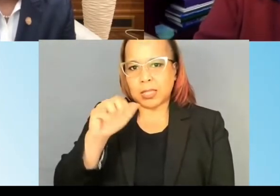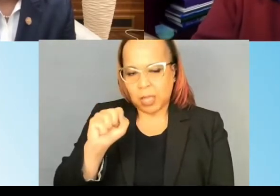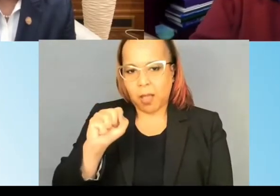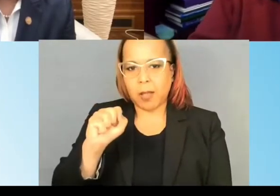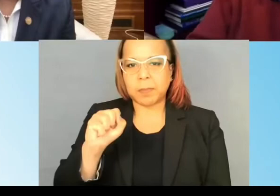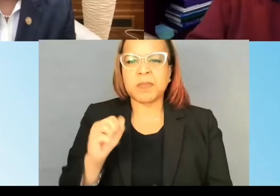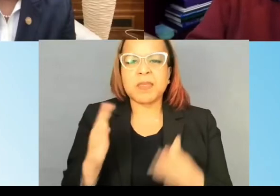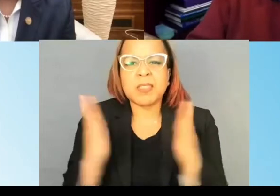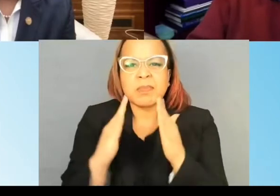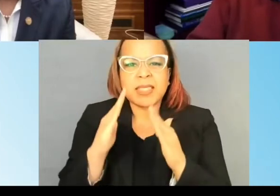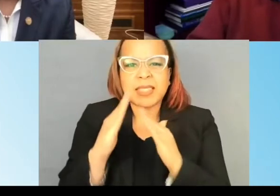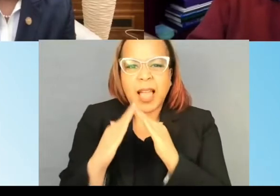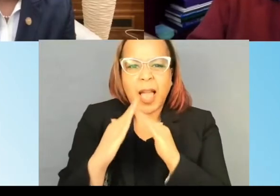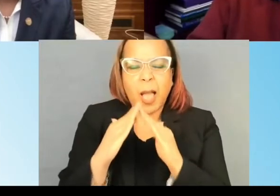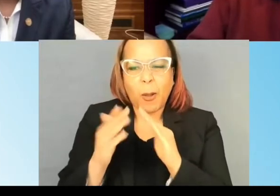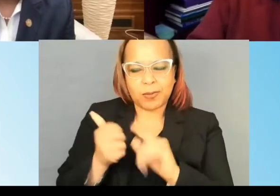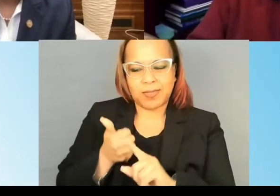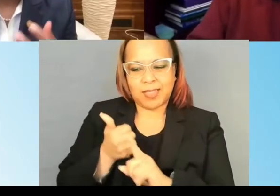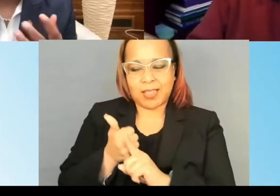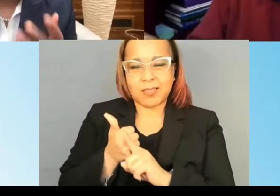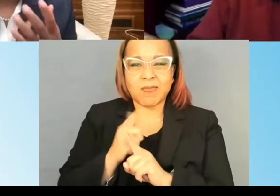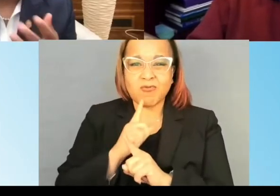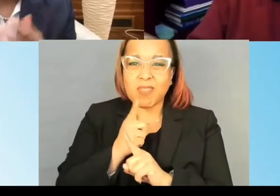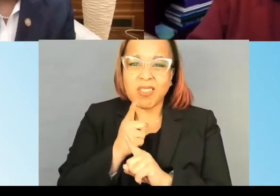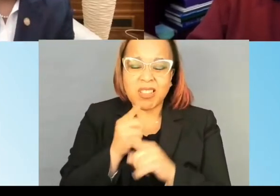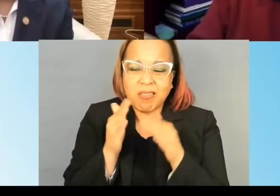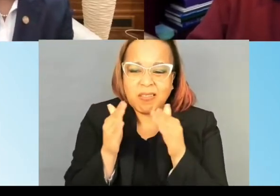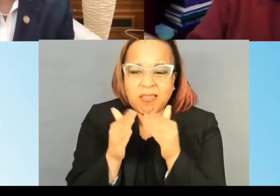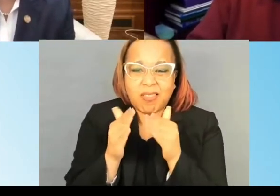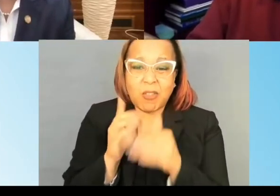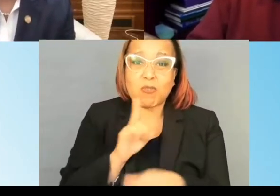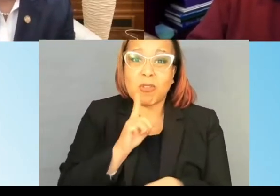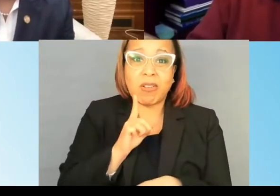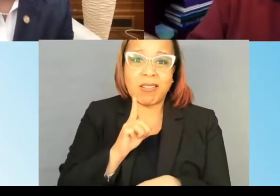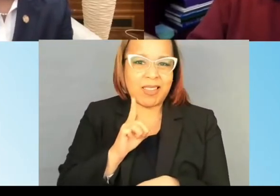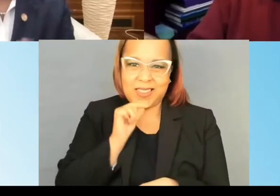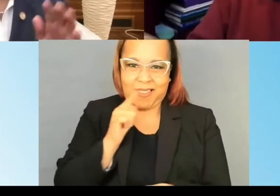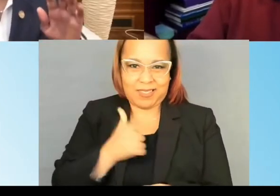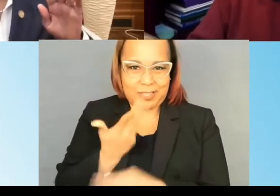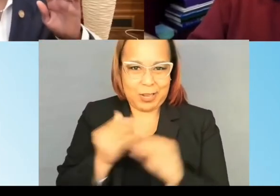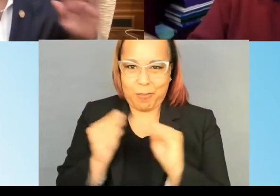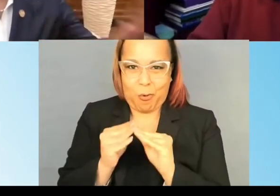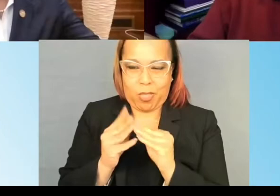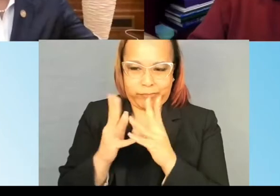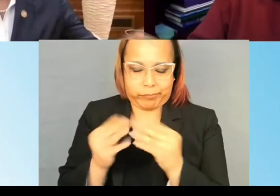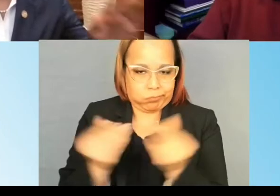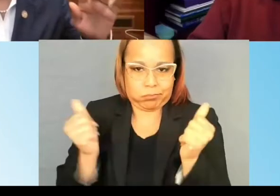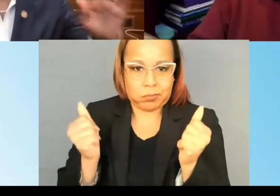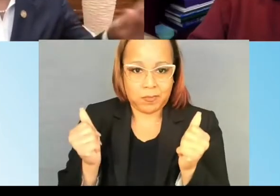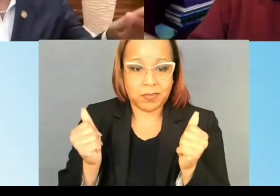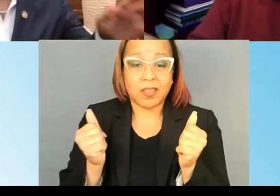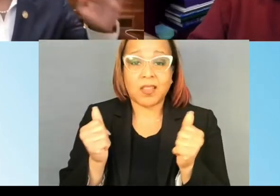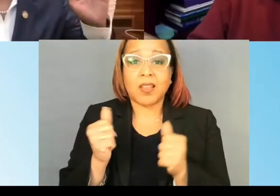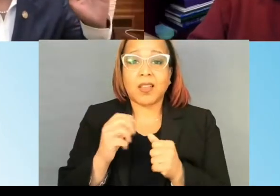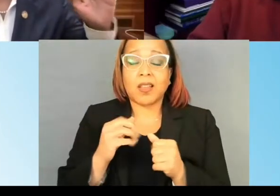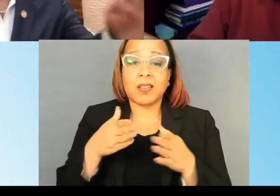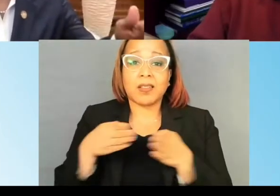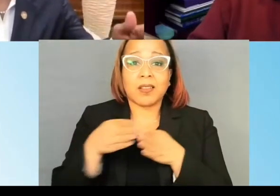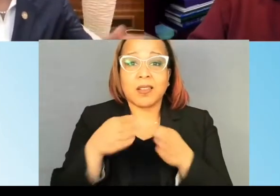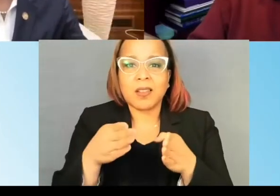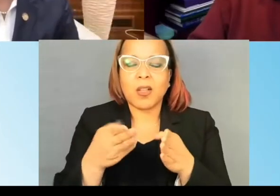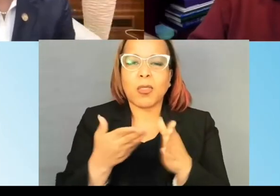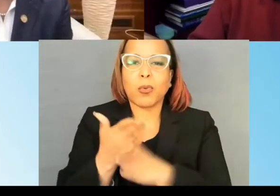tiny town that's so small that it doesn't exist anymore. Literally like a dirt road through the cotton